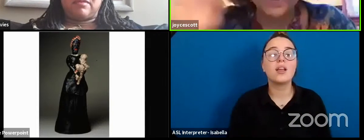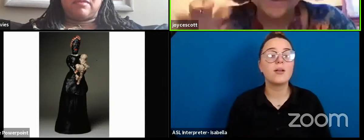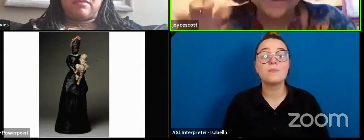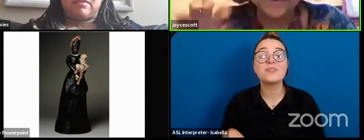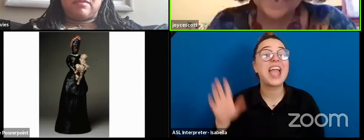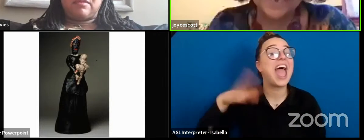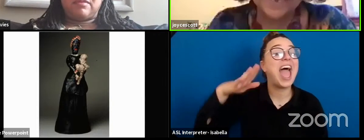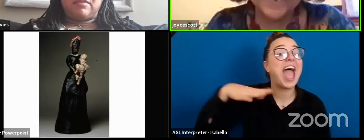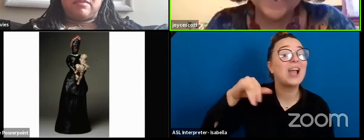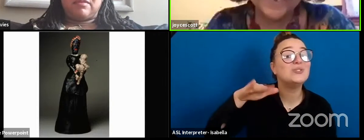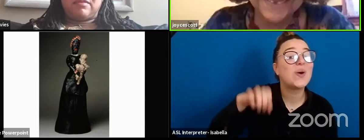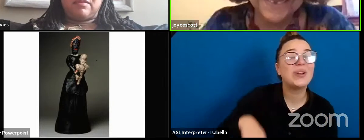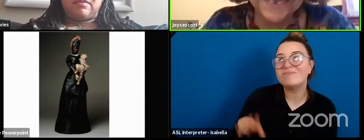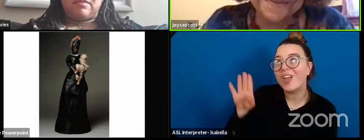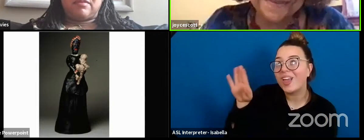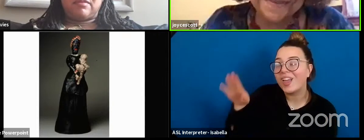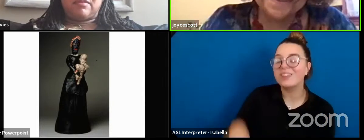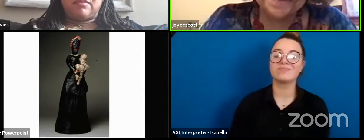Joyce, hey.